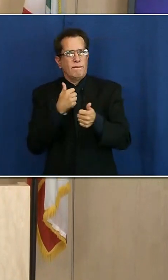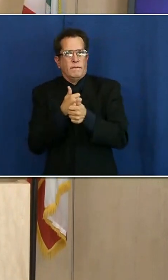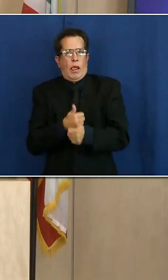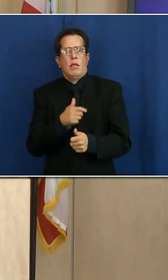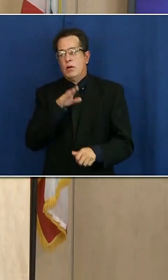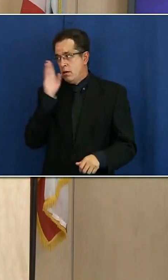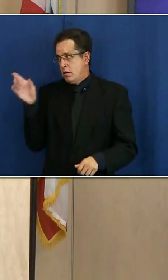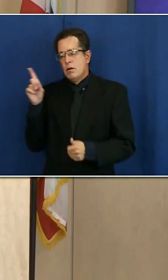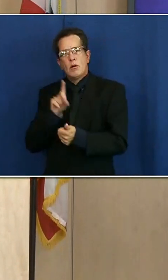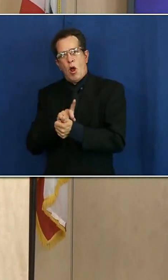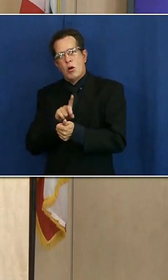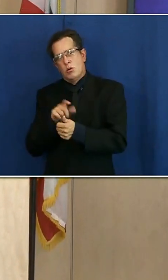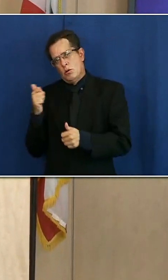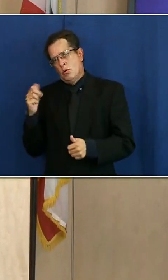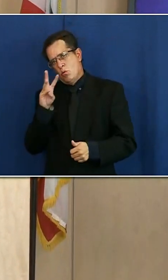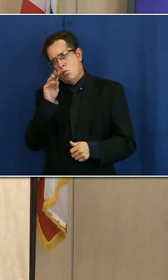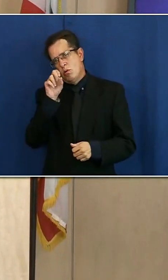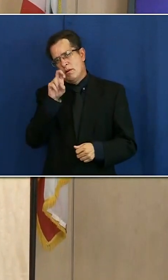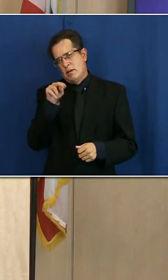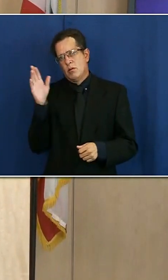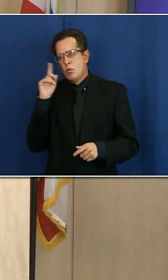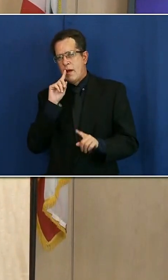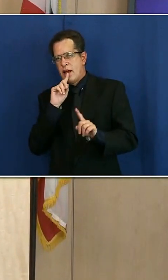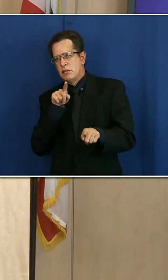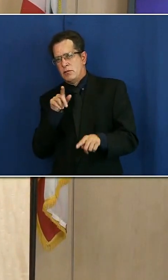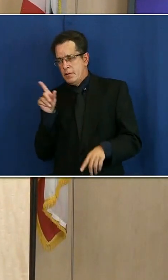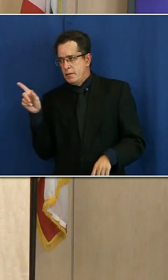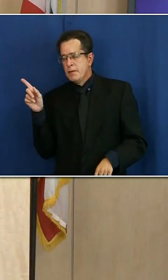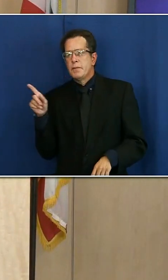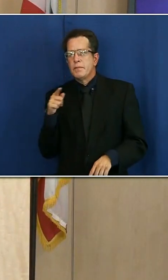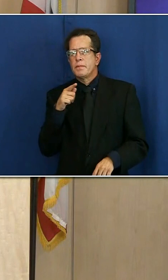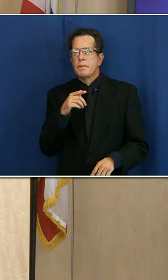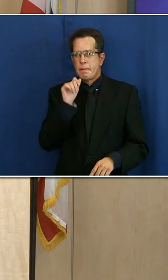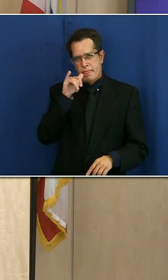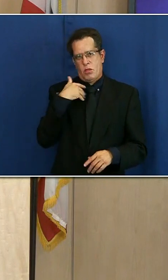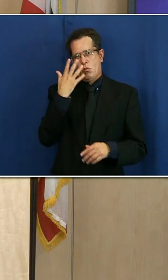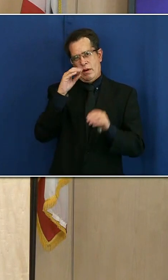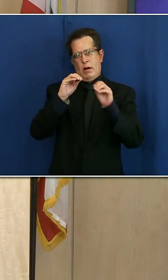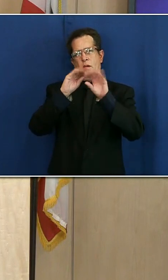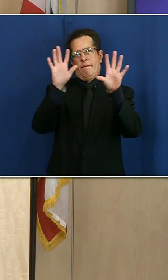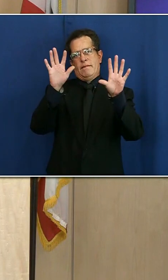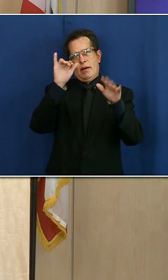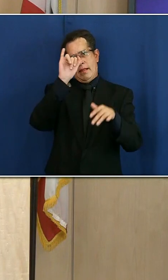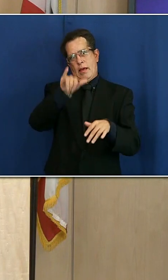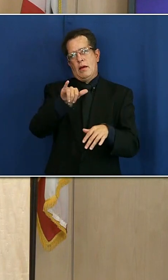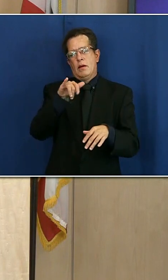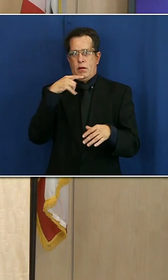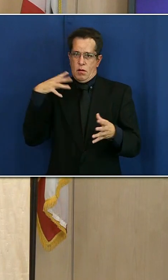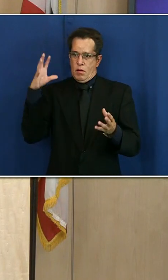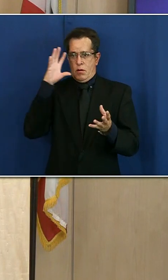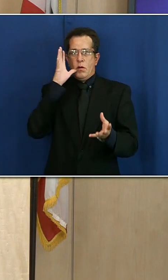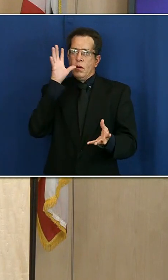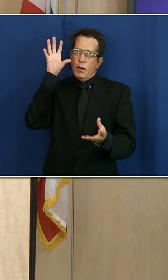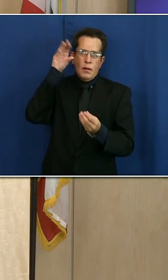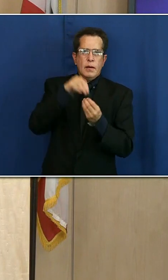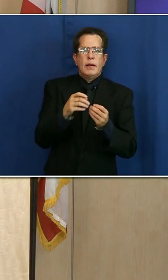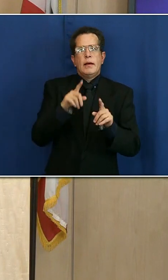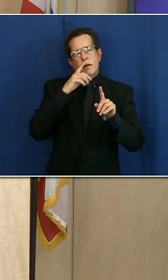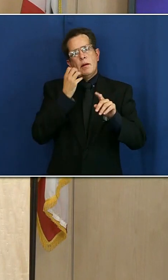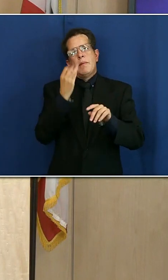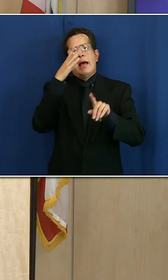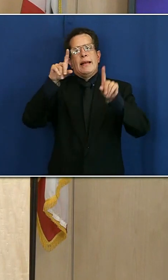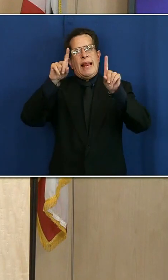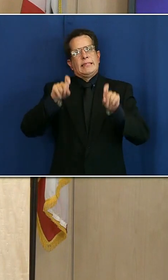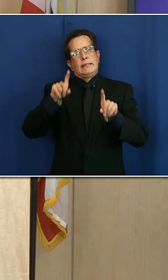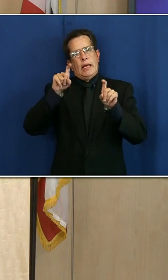For further clarification, and thank you for that question, everything hinges on testing volume. The